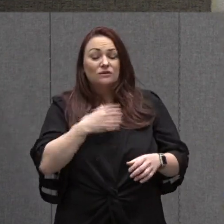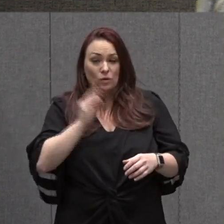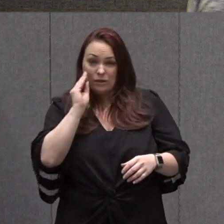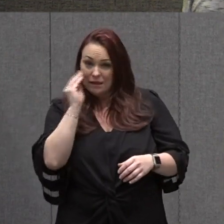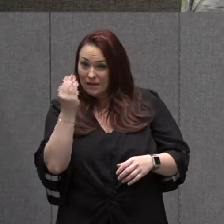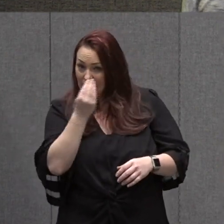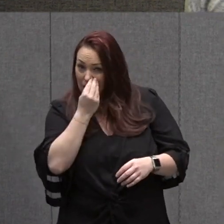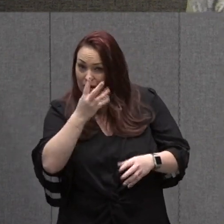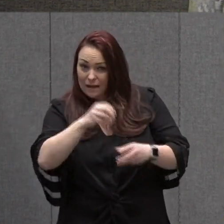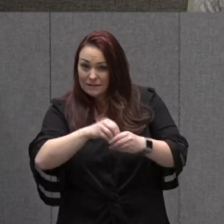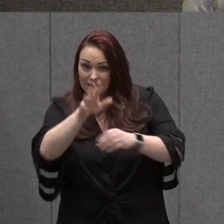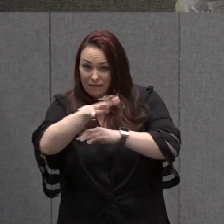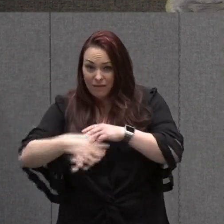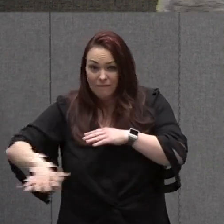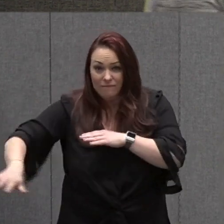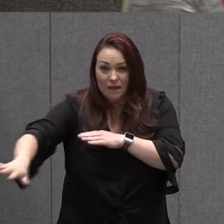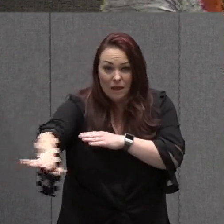field